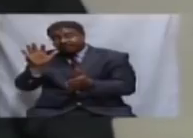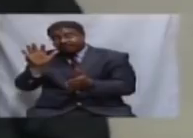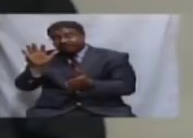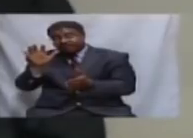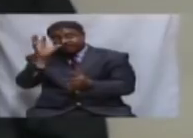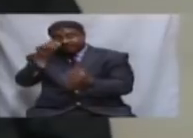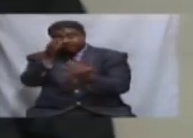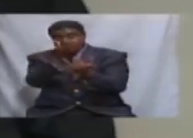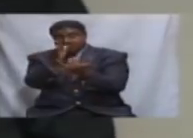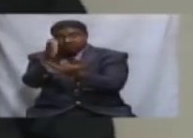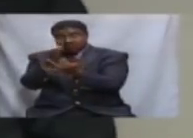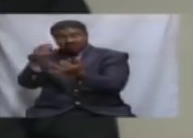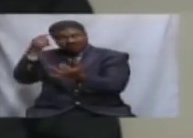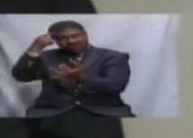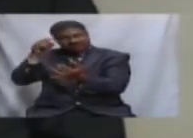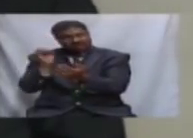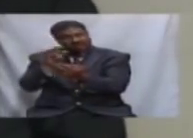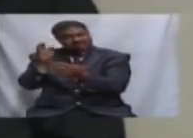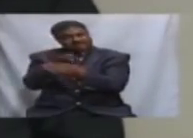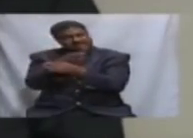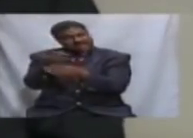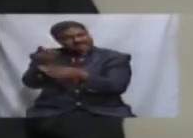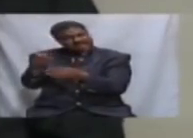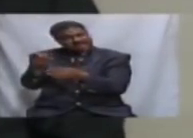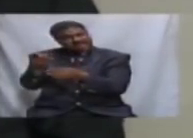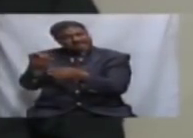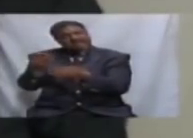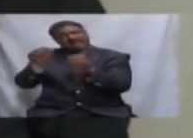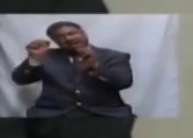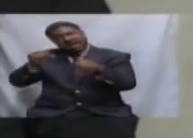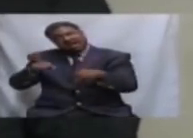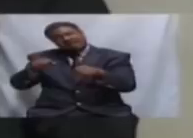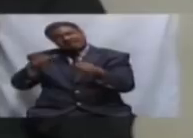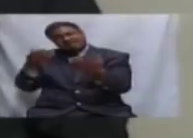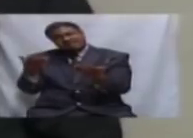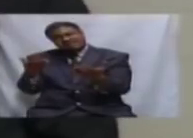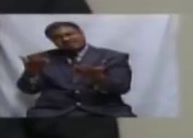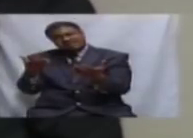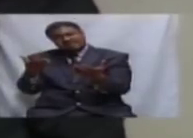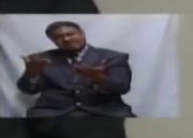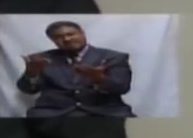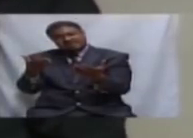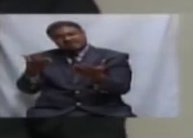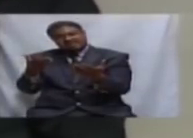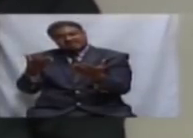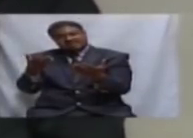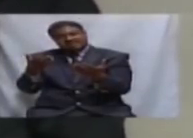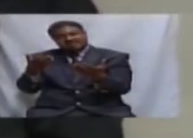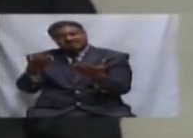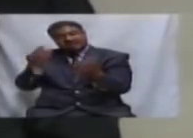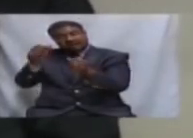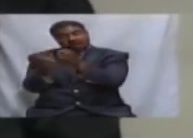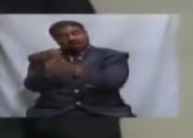all concerned with this convention, because it does, affect, or it